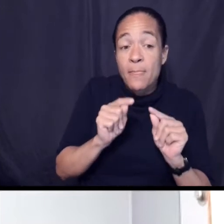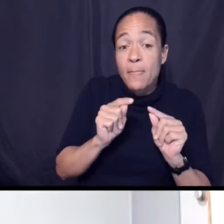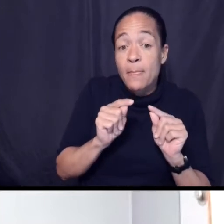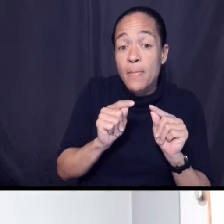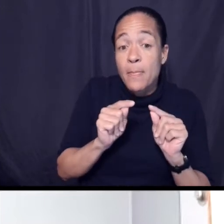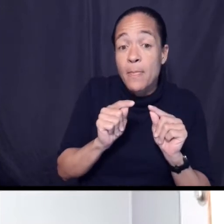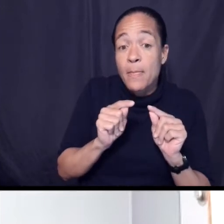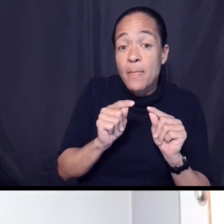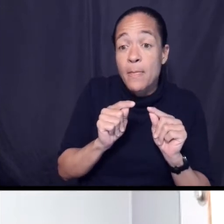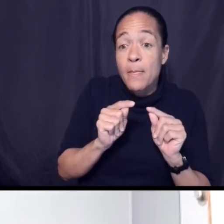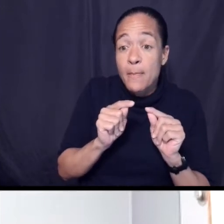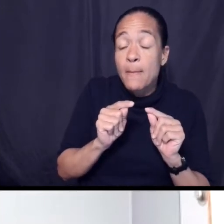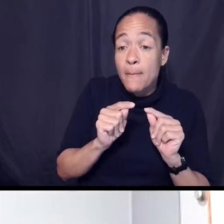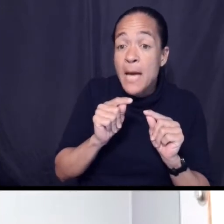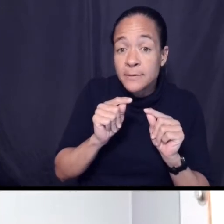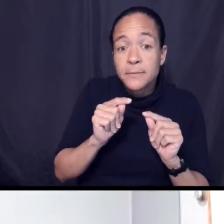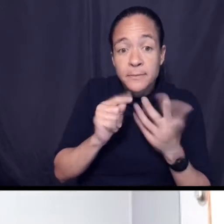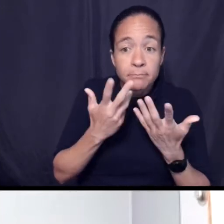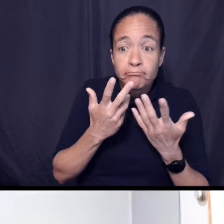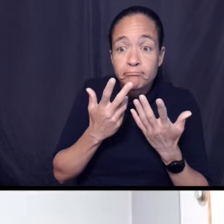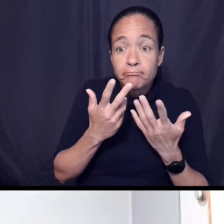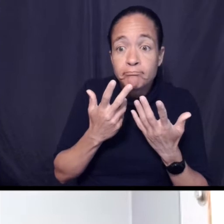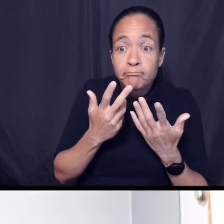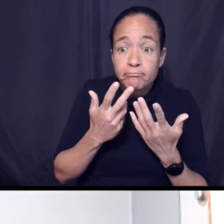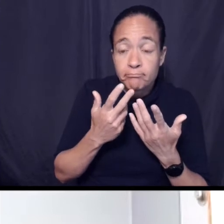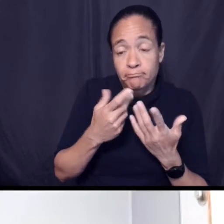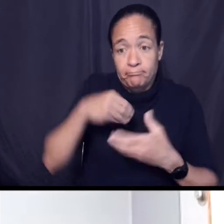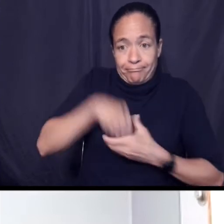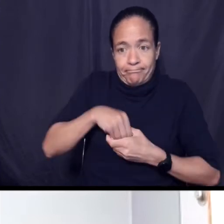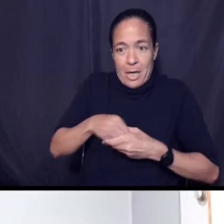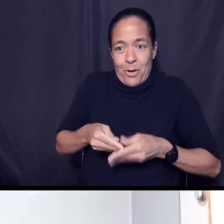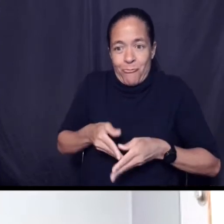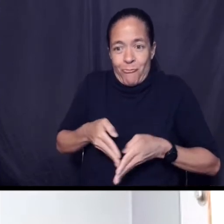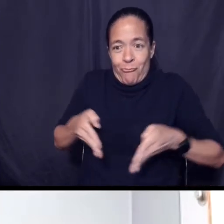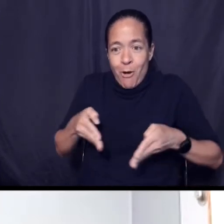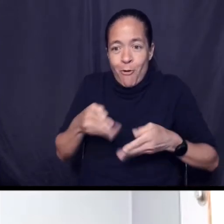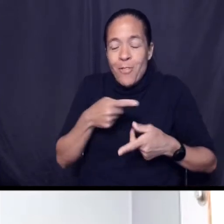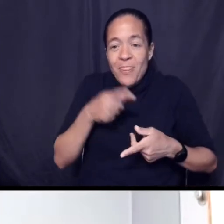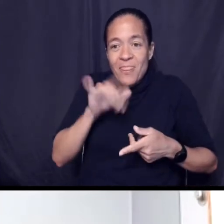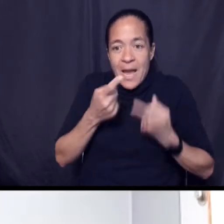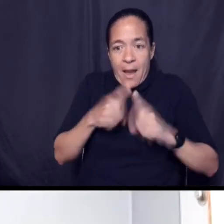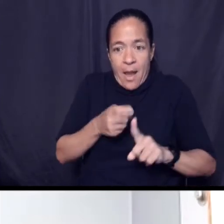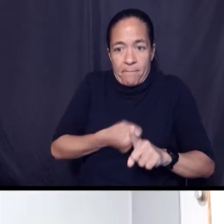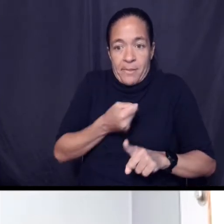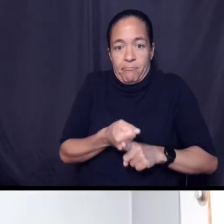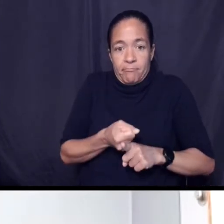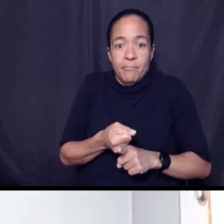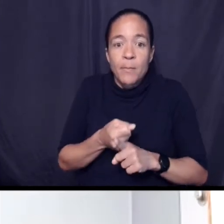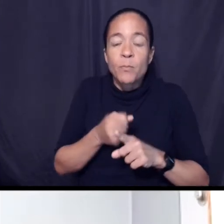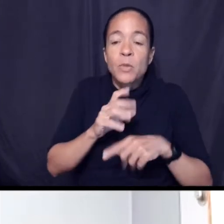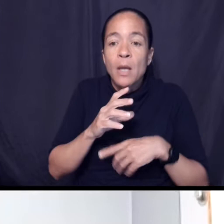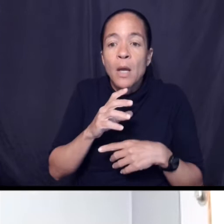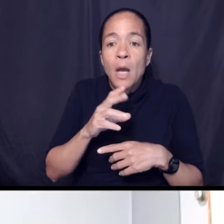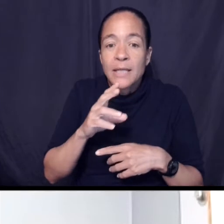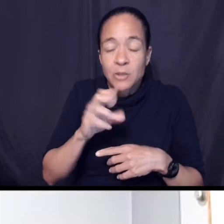a form of neuronal migration defect. So this would be something that is seen if the congenital CMV infection